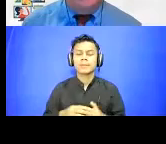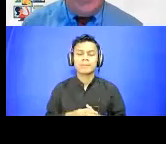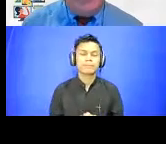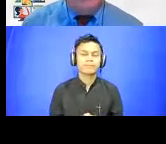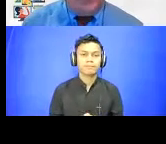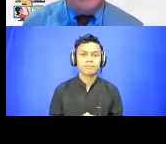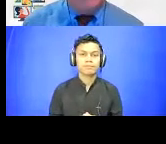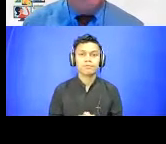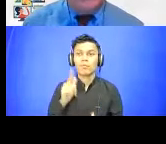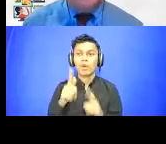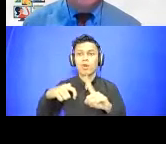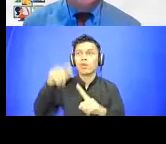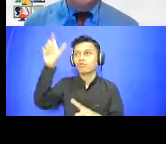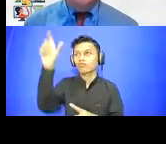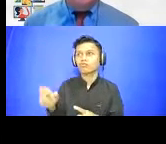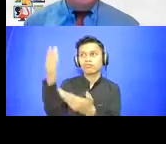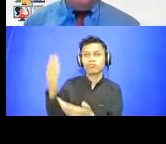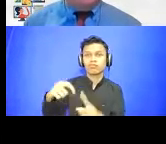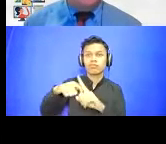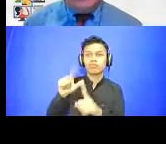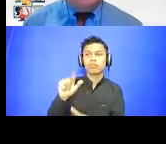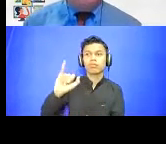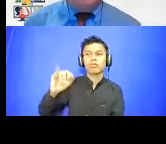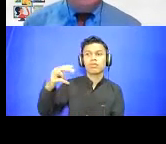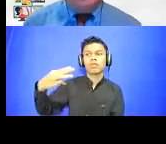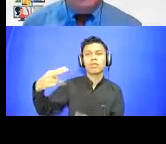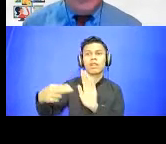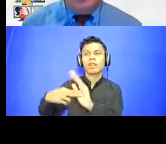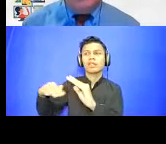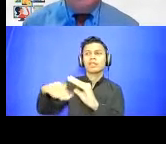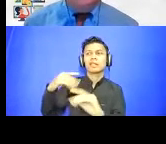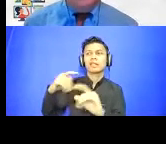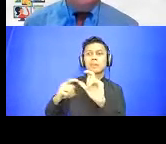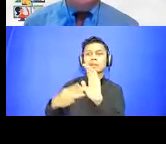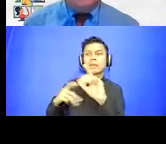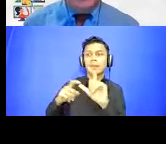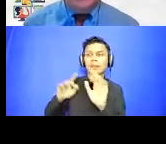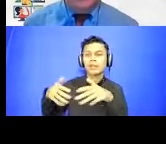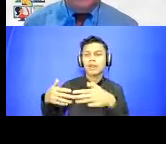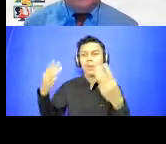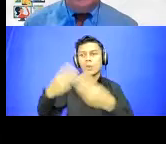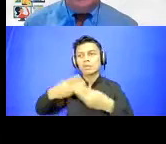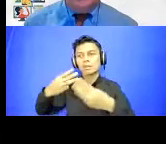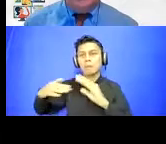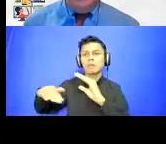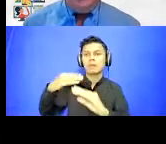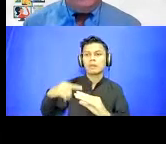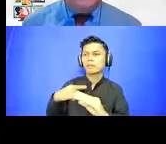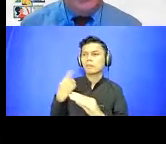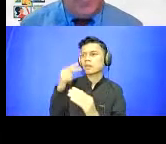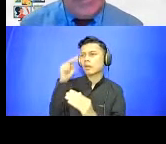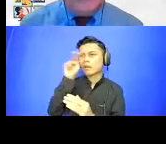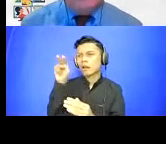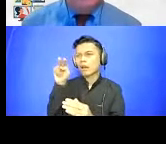or WhatsApp message and we don't see it for 3 or 4 hours and there's a crisis? Are